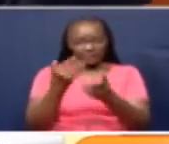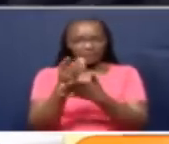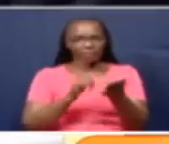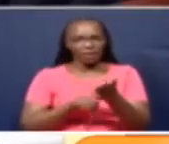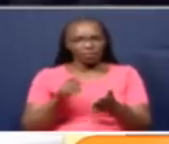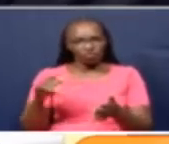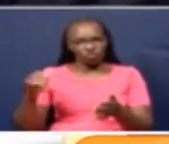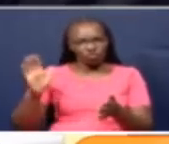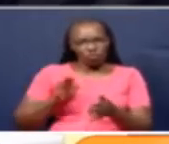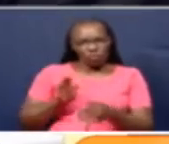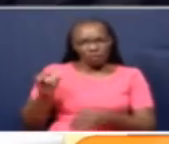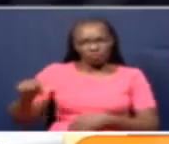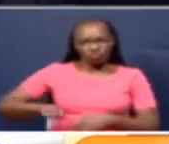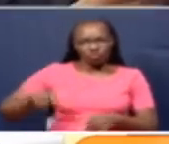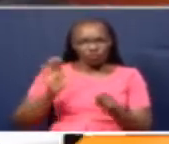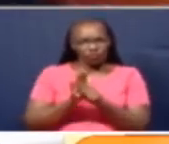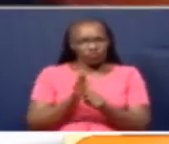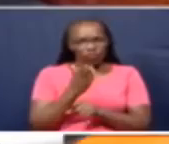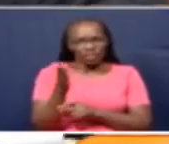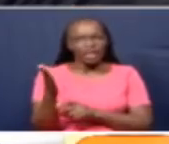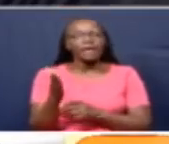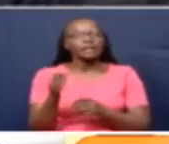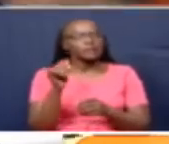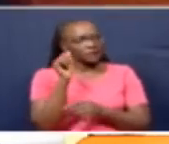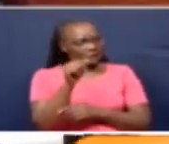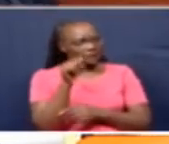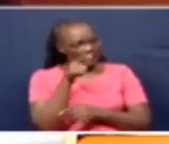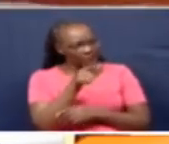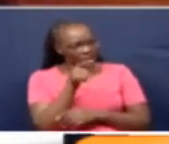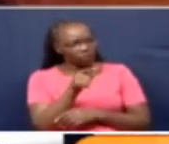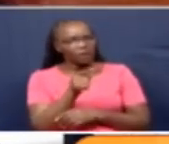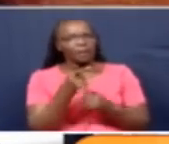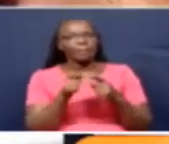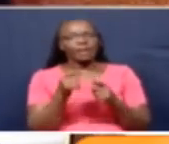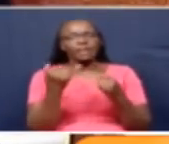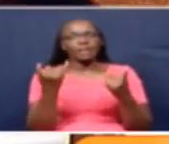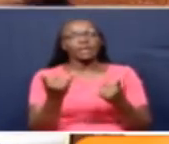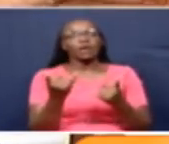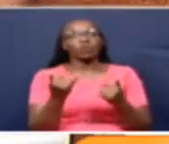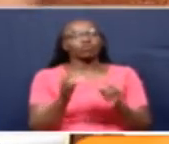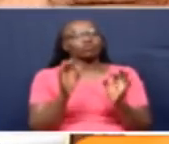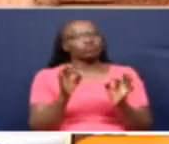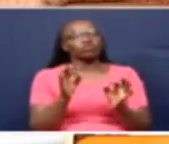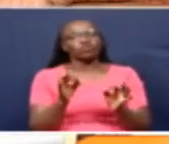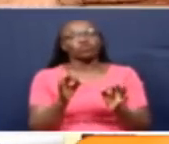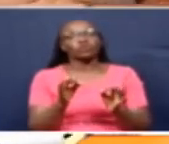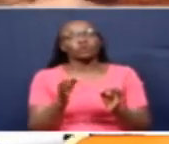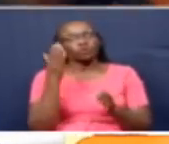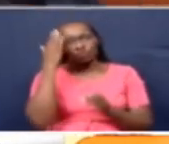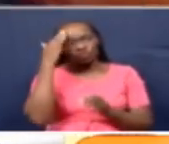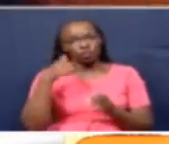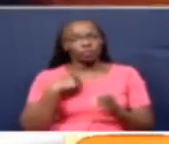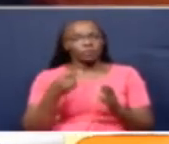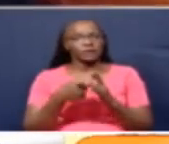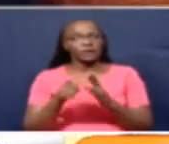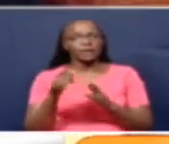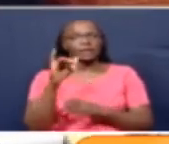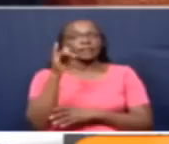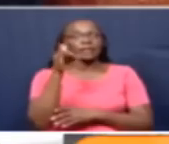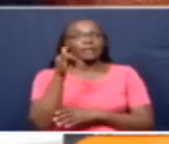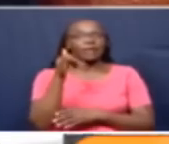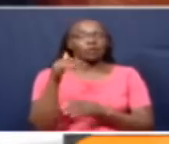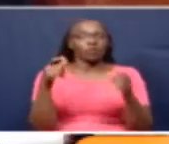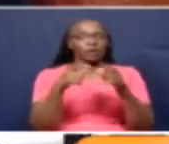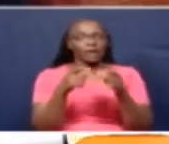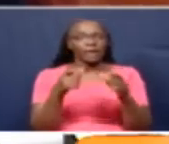a kind of a street. Yeah. You know, and downstairs I had my yellow cabs. You know, I started yellow cabs. Sal Davis yellow